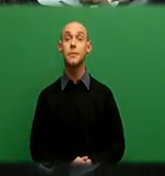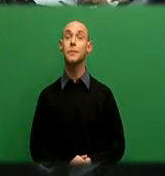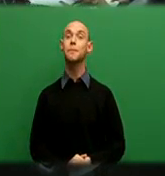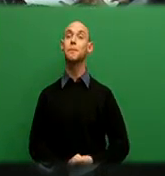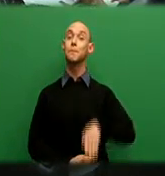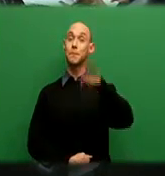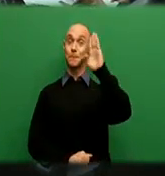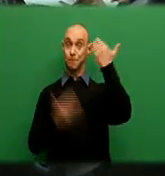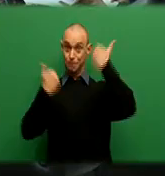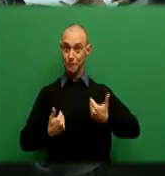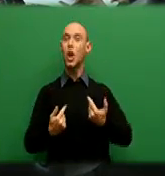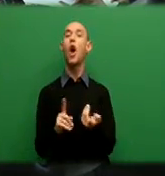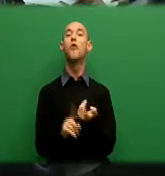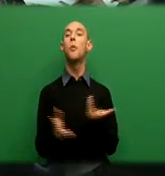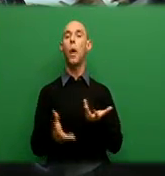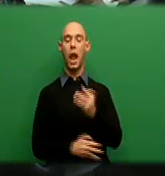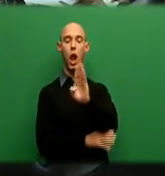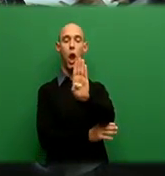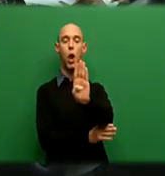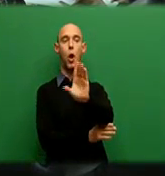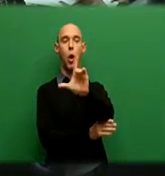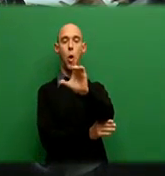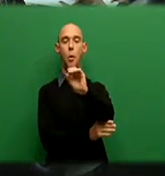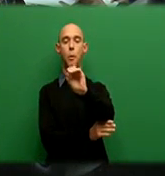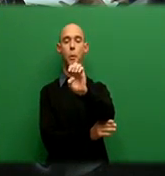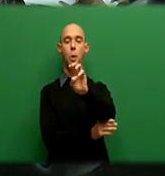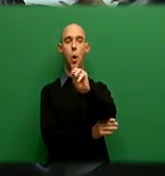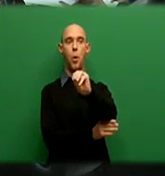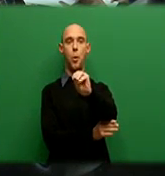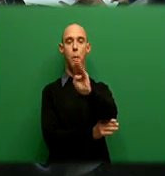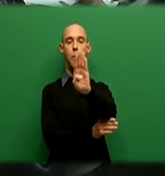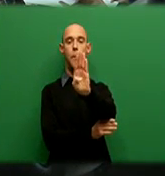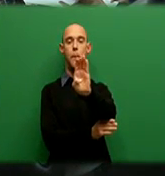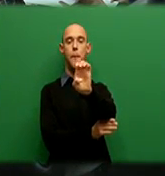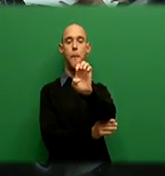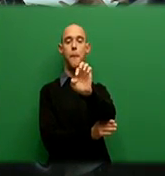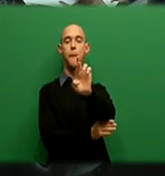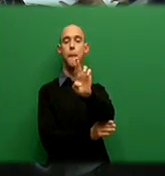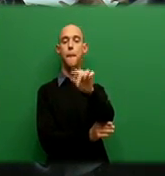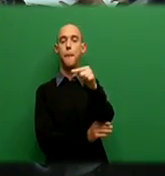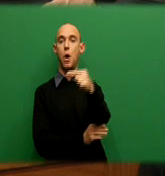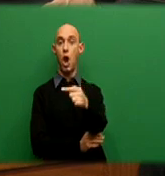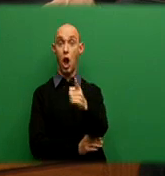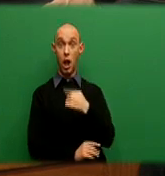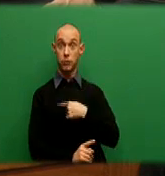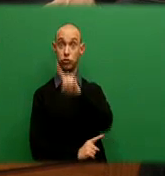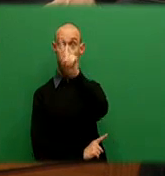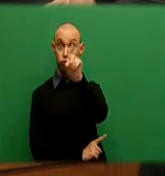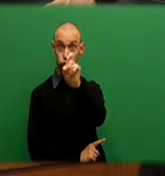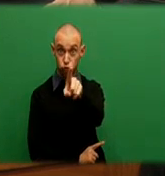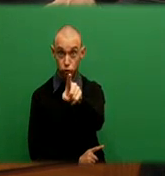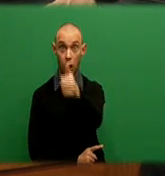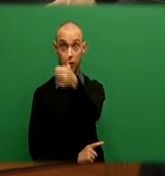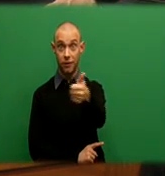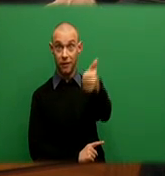I'm Khelang from Bloomberg. My question is not just to you, Governor, but also to Deputy Governor Minele, who I